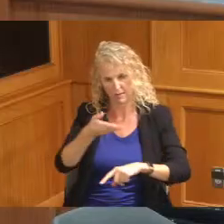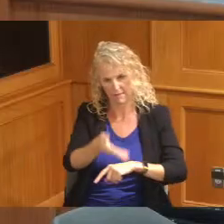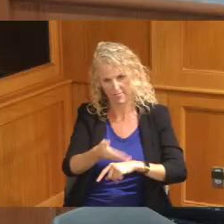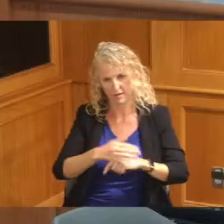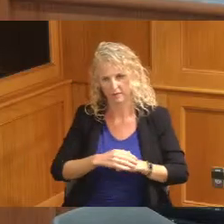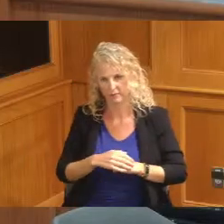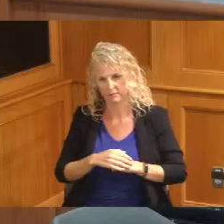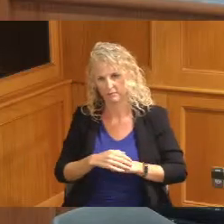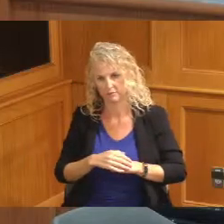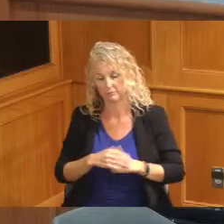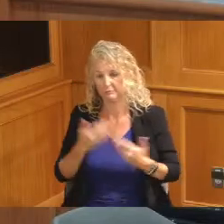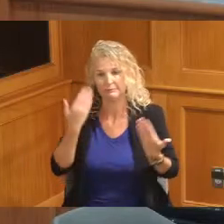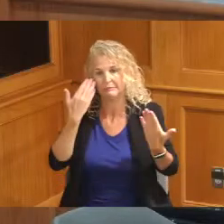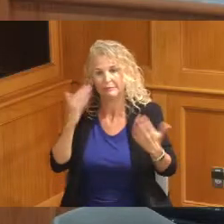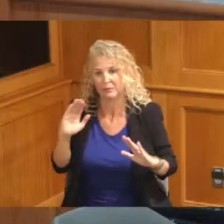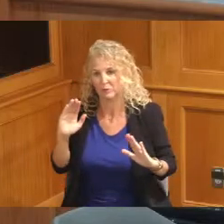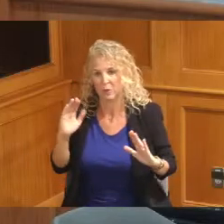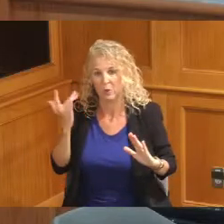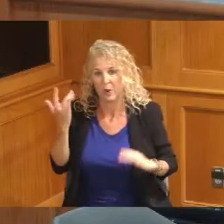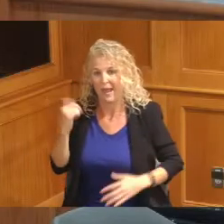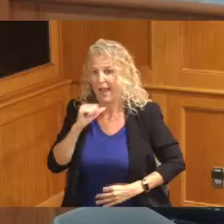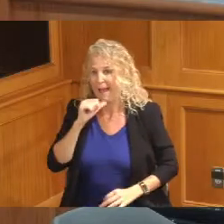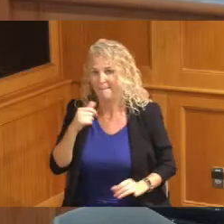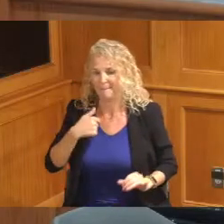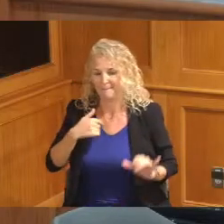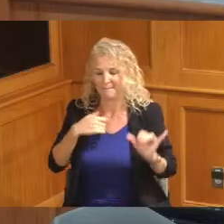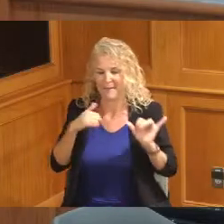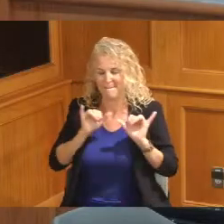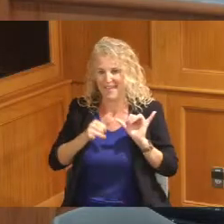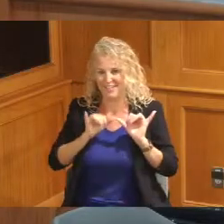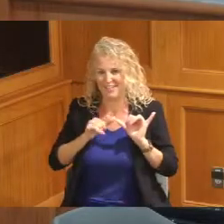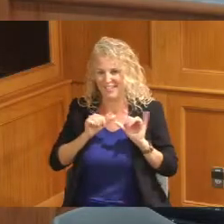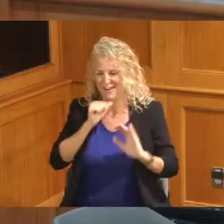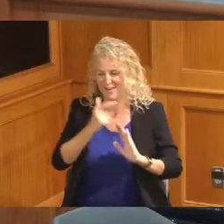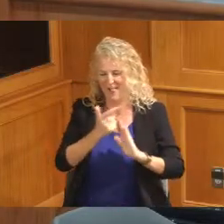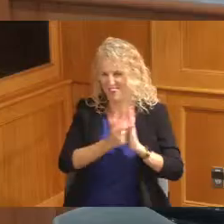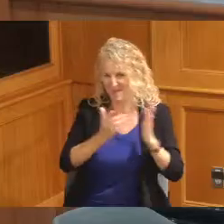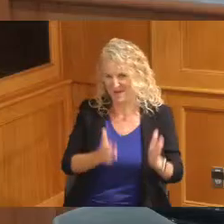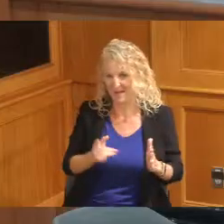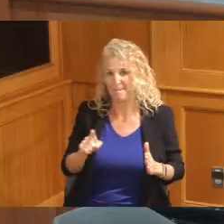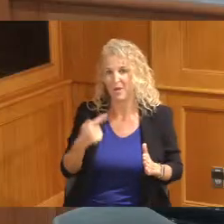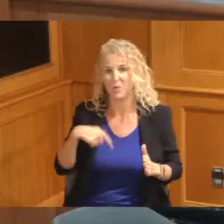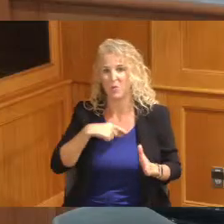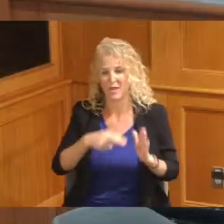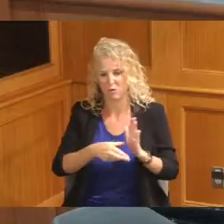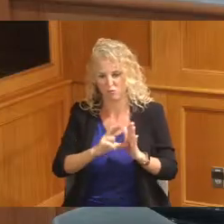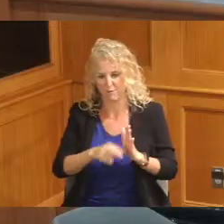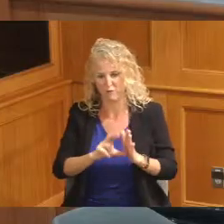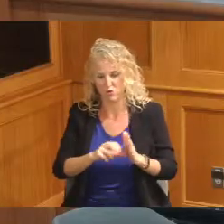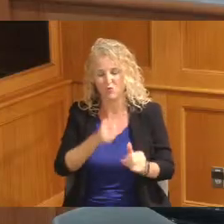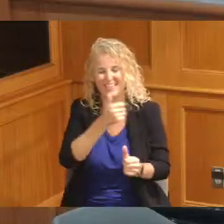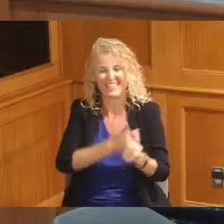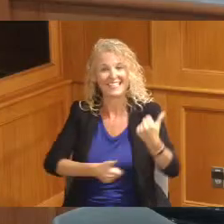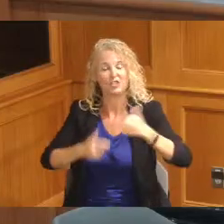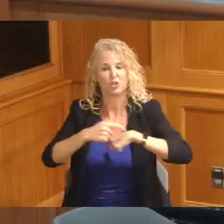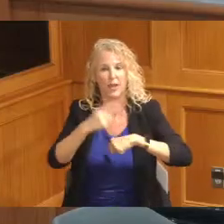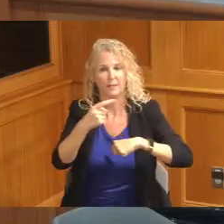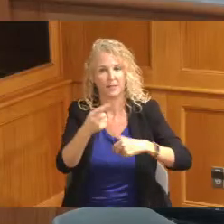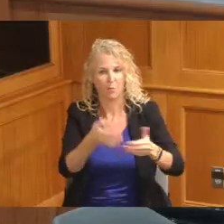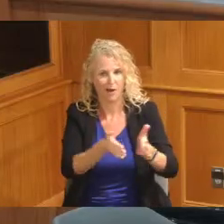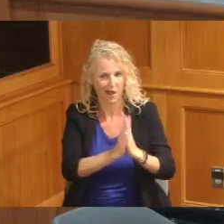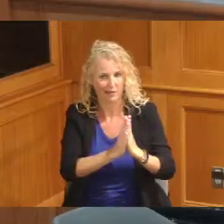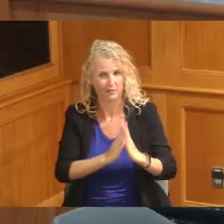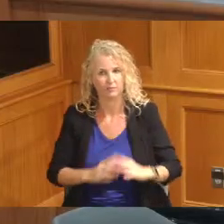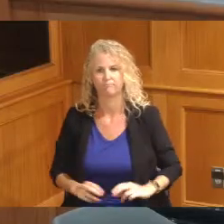of you. I can't speak to it because I'm an engineer, not the legal person to put it together, but we do review these on a case-by-case basis when they come across our